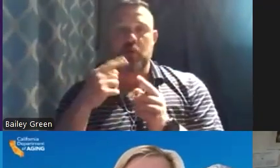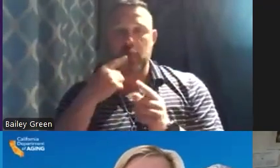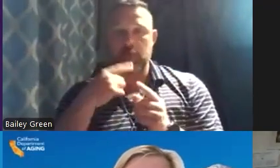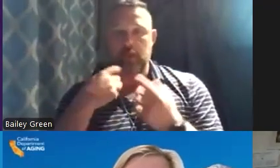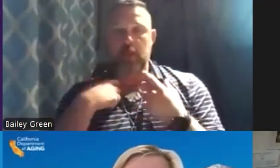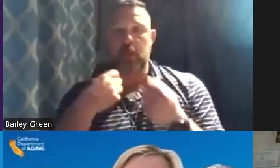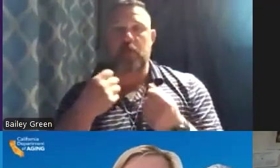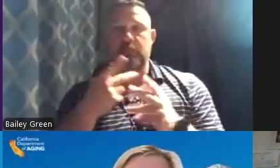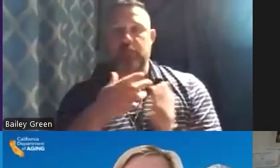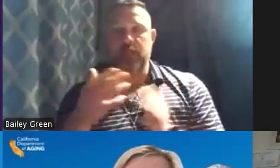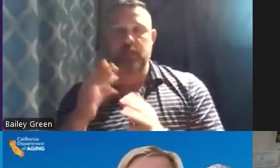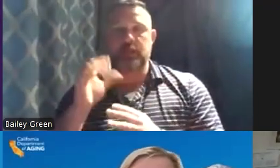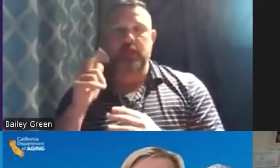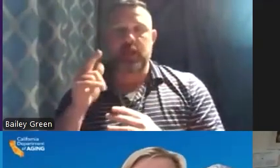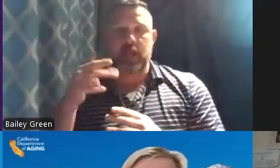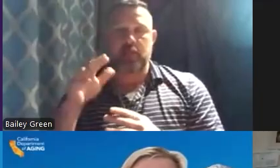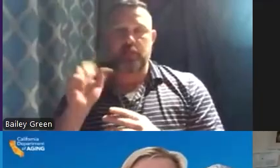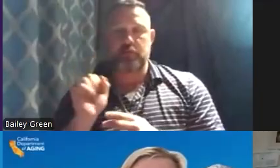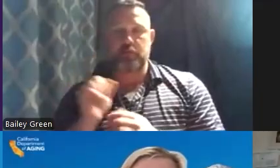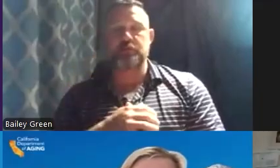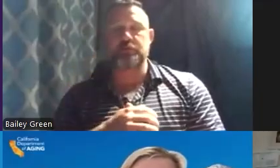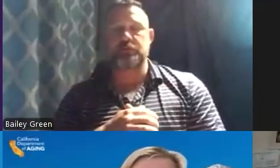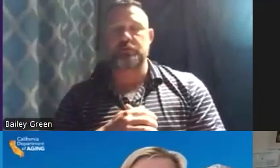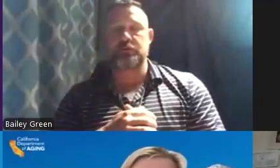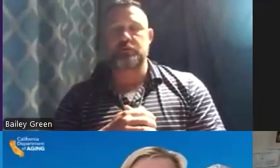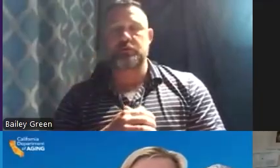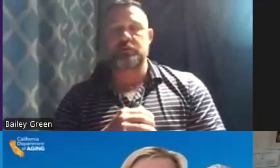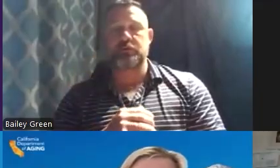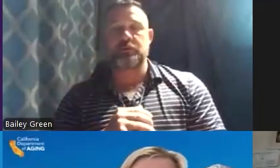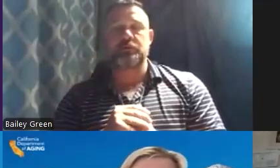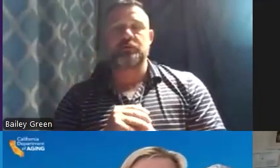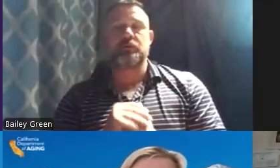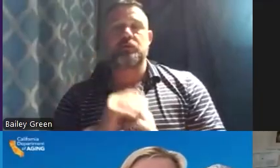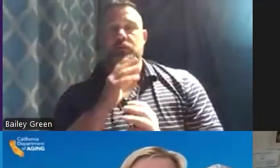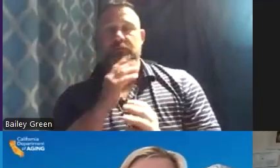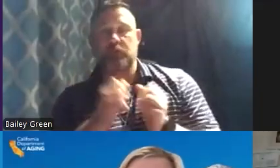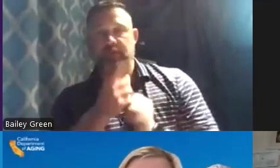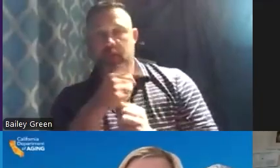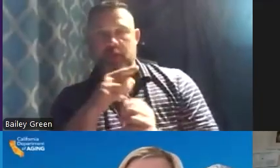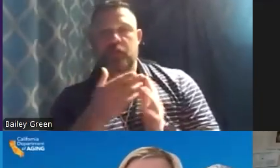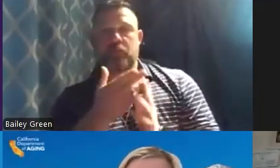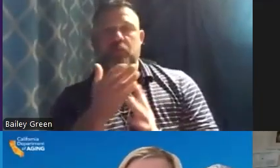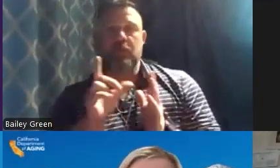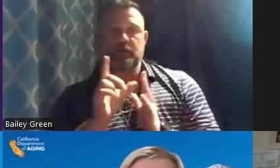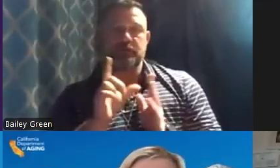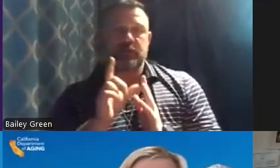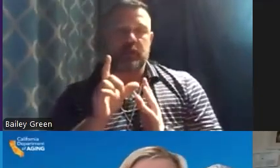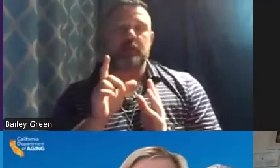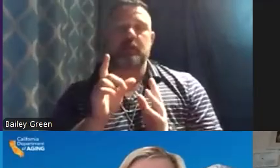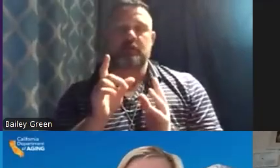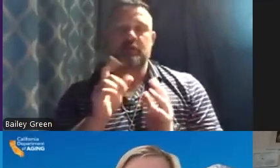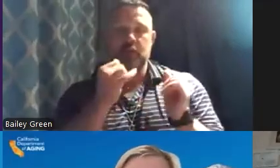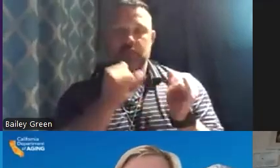health plans, so CalPERS in California. So we are talking to them through some legislative champions on how